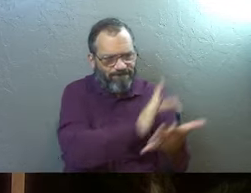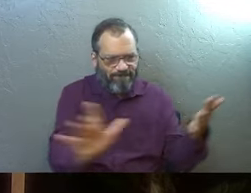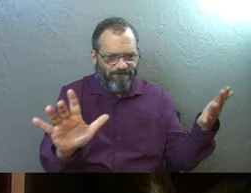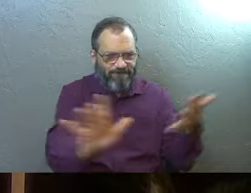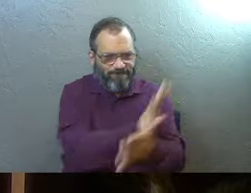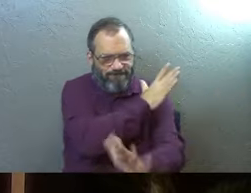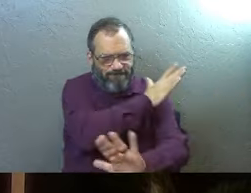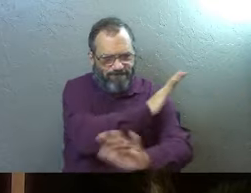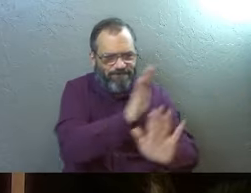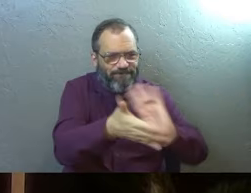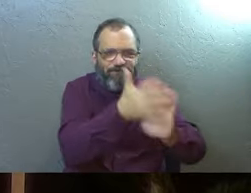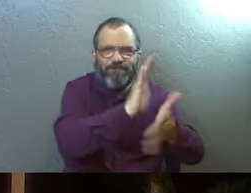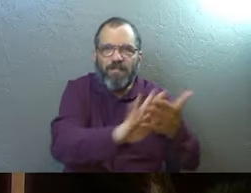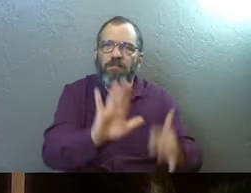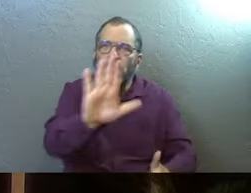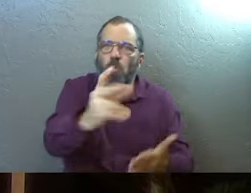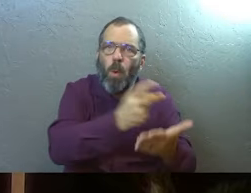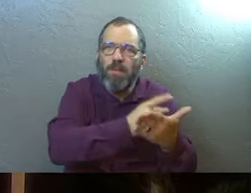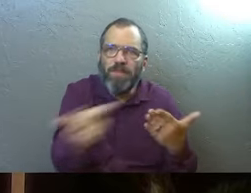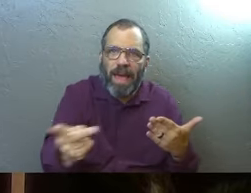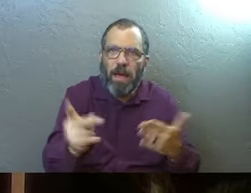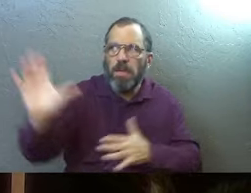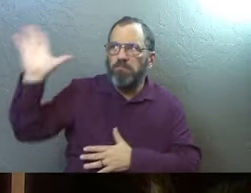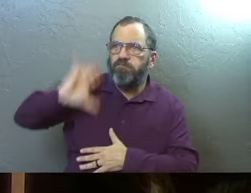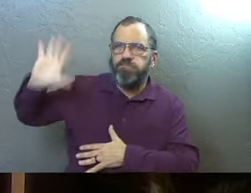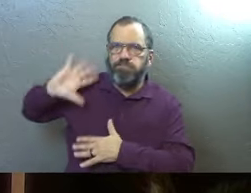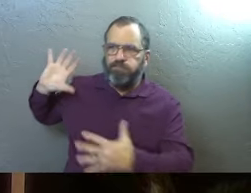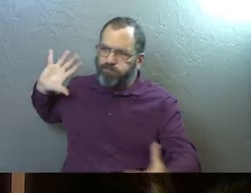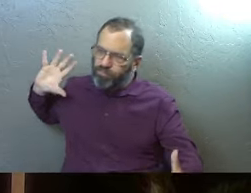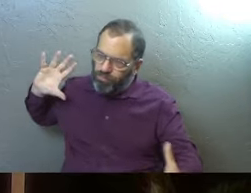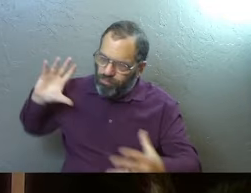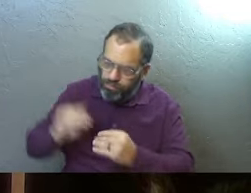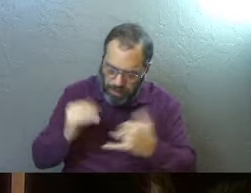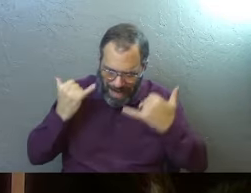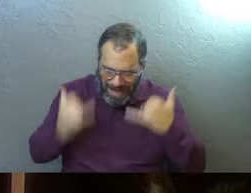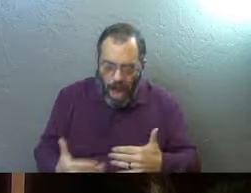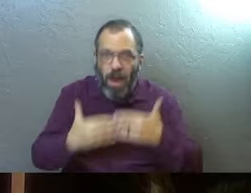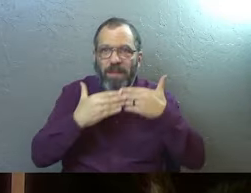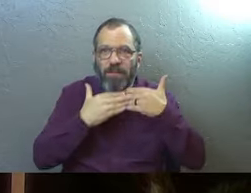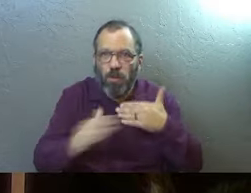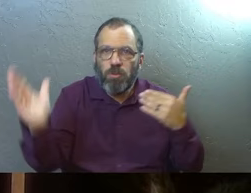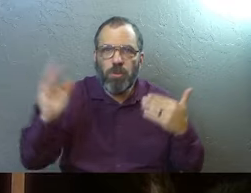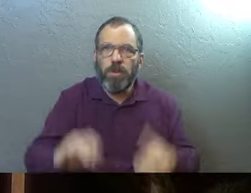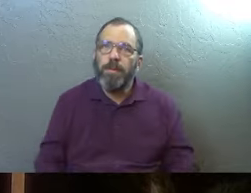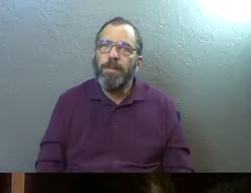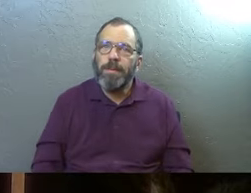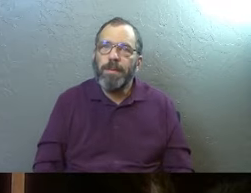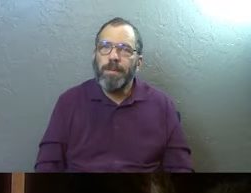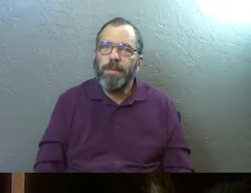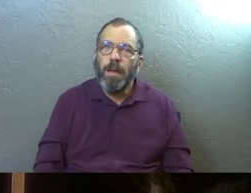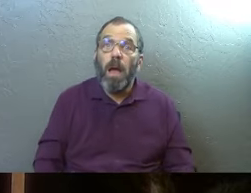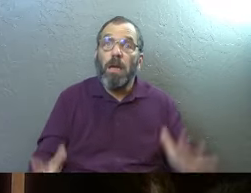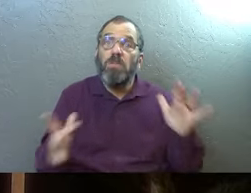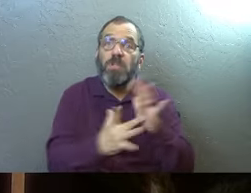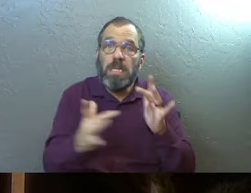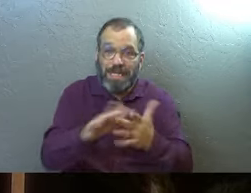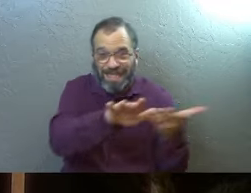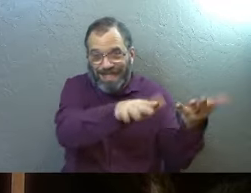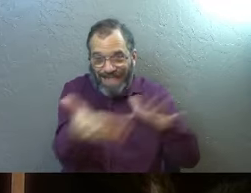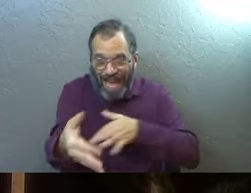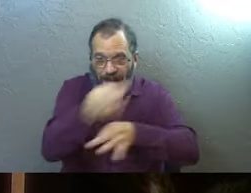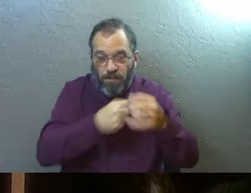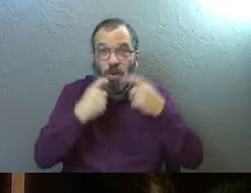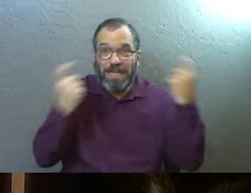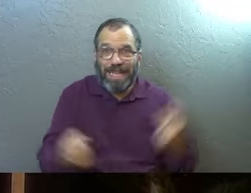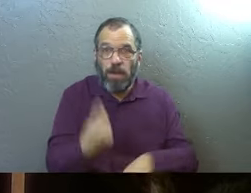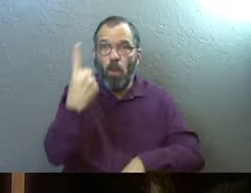justice for every failure you've ever done in your entire life, past, present, and future. Jesus died for